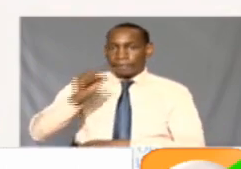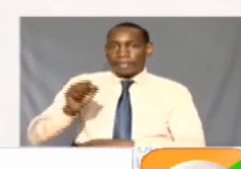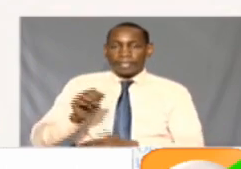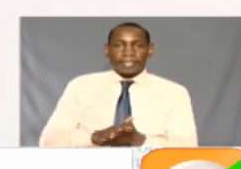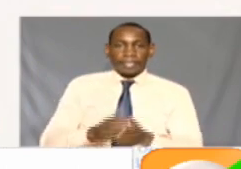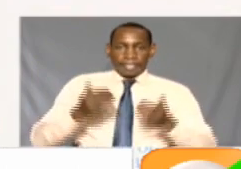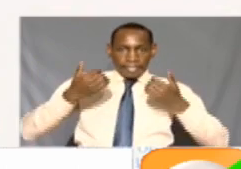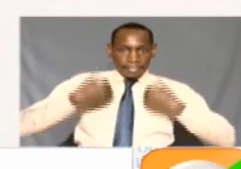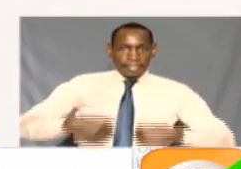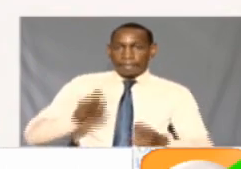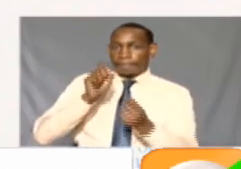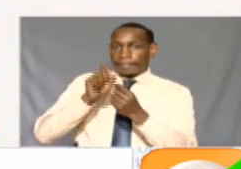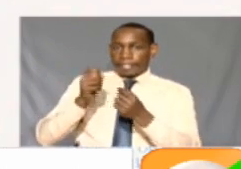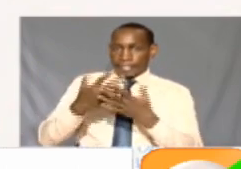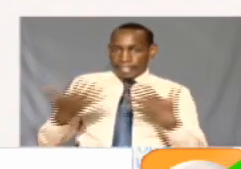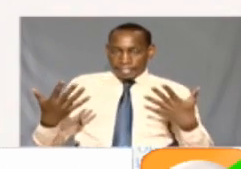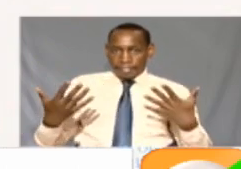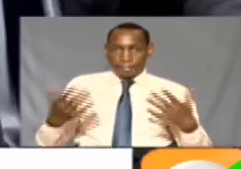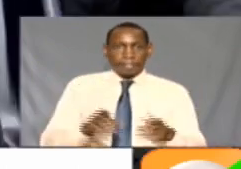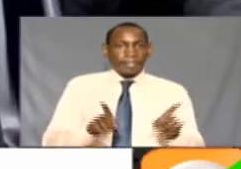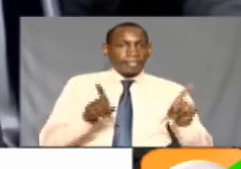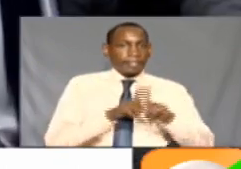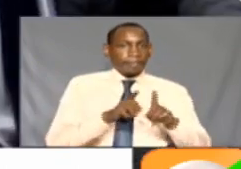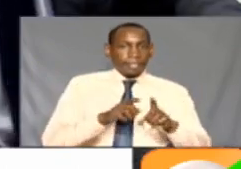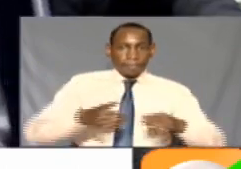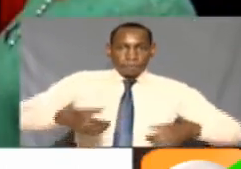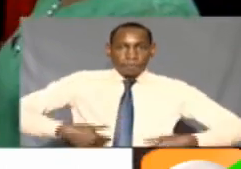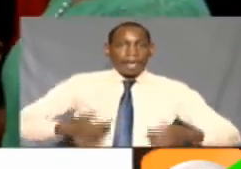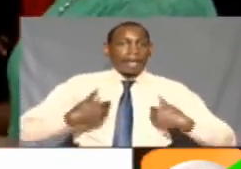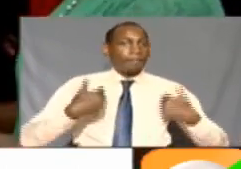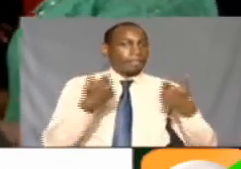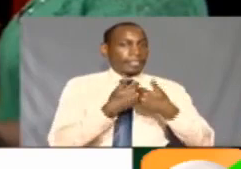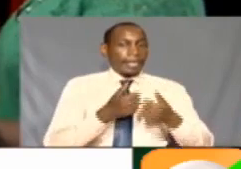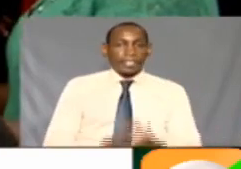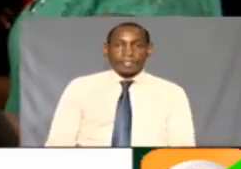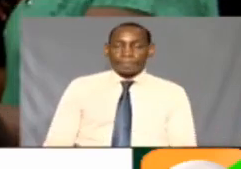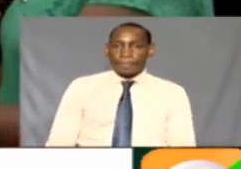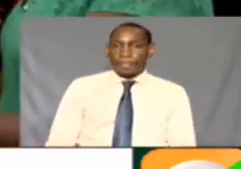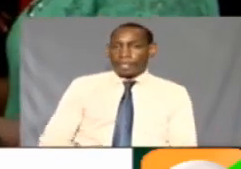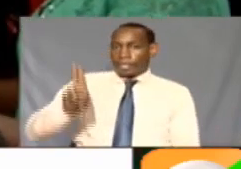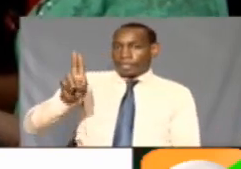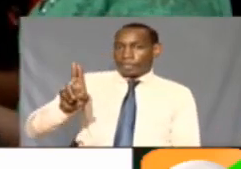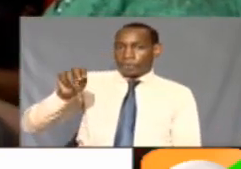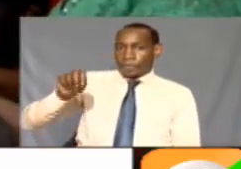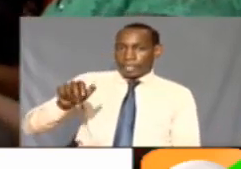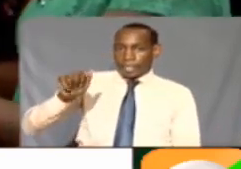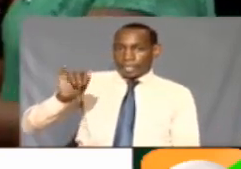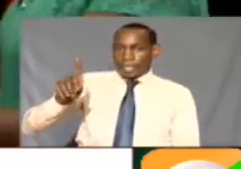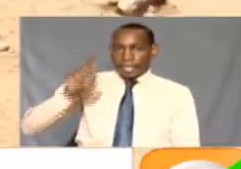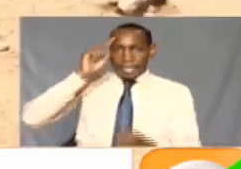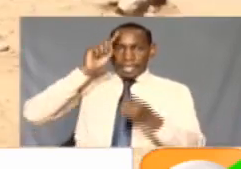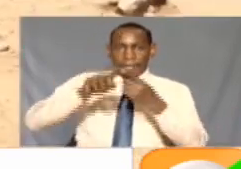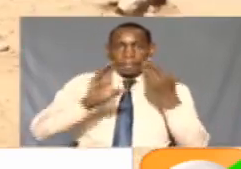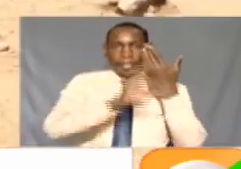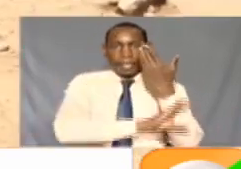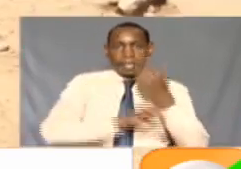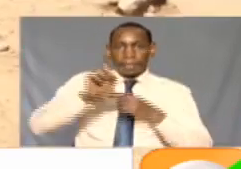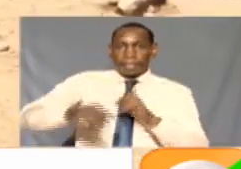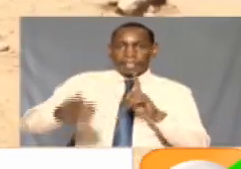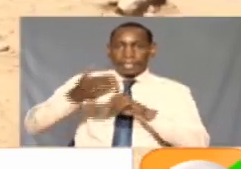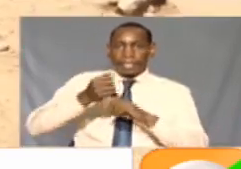kits. And the other, to addressing the young persons, we have a challenge. According to UNAIDS targets, the country should have